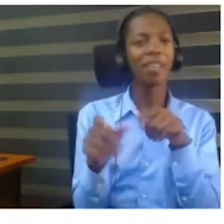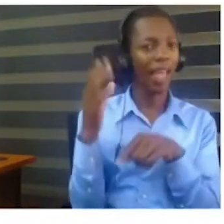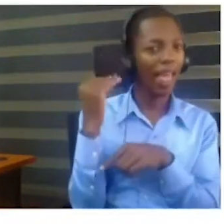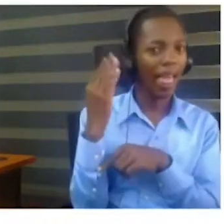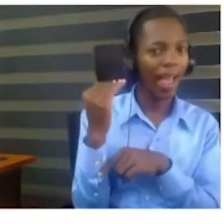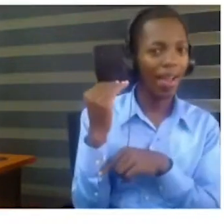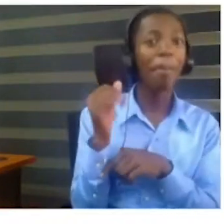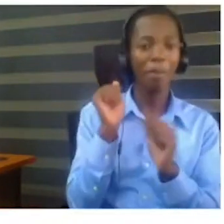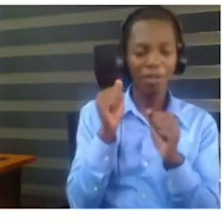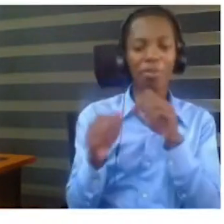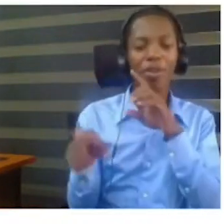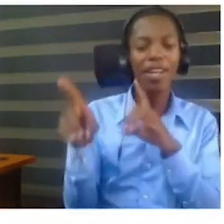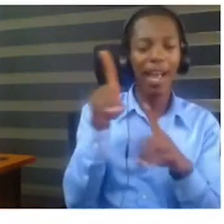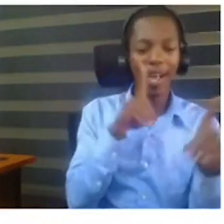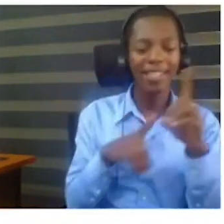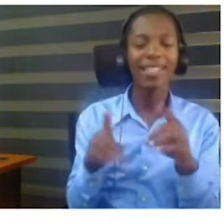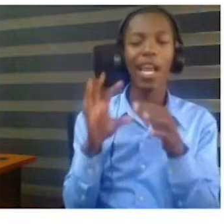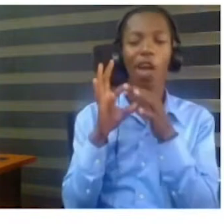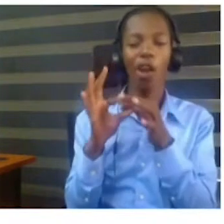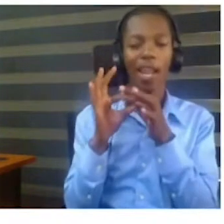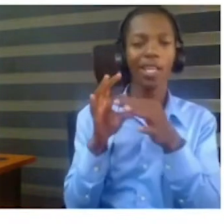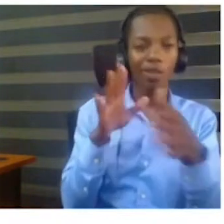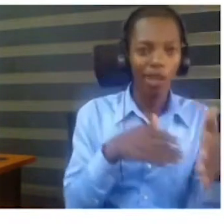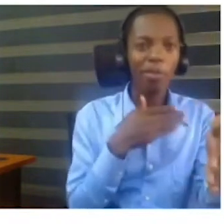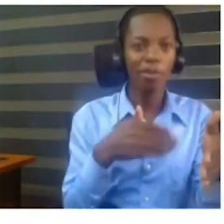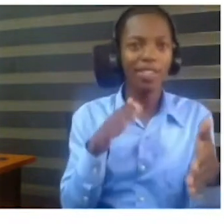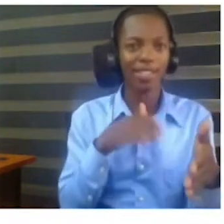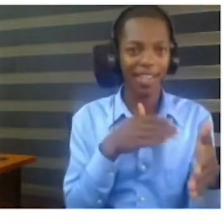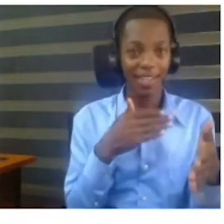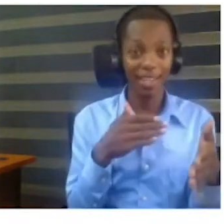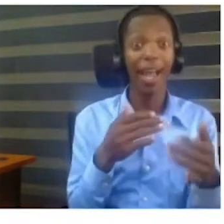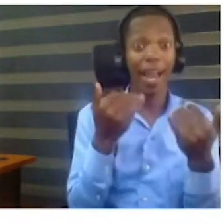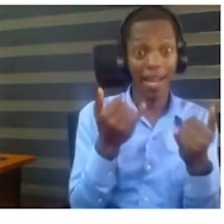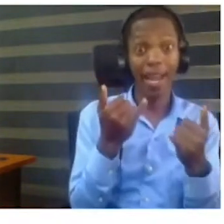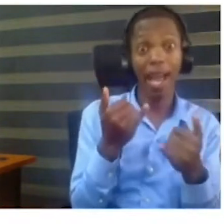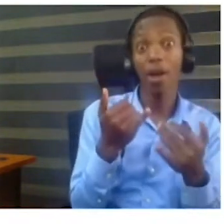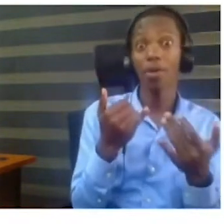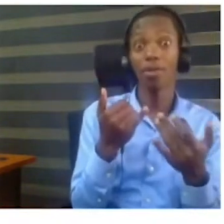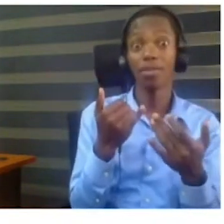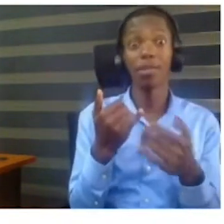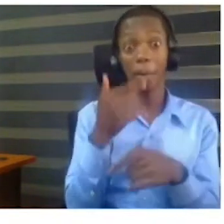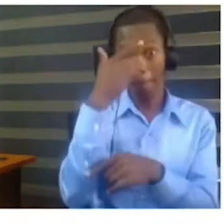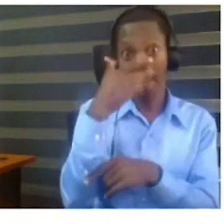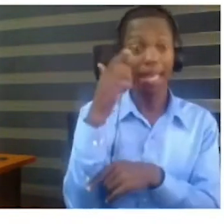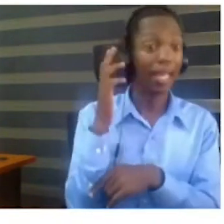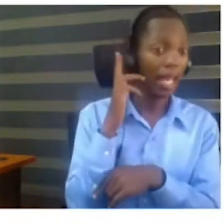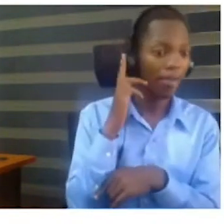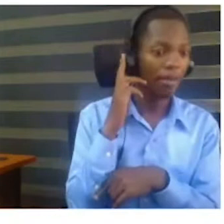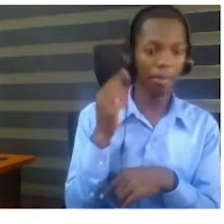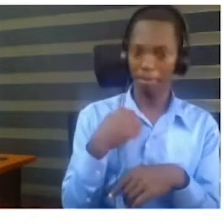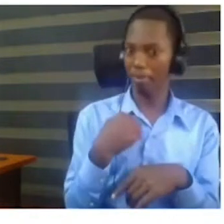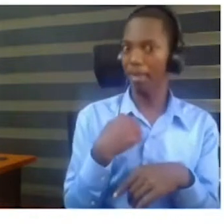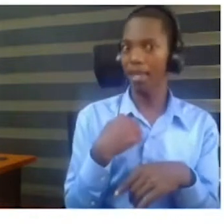music. As a deaf-blind dancer, I couldn't see the other dancers. I couldn't hear the beat in the